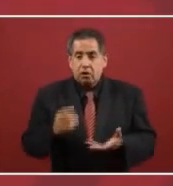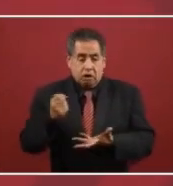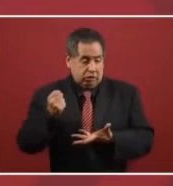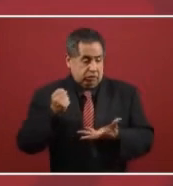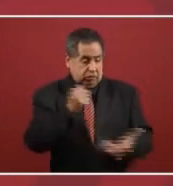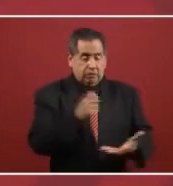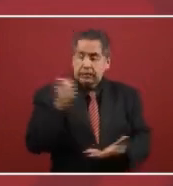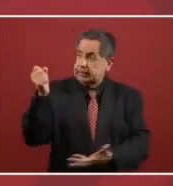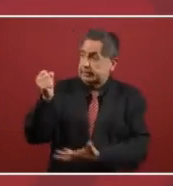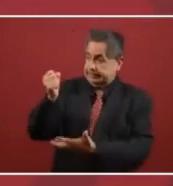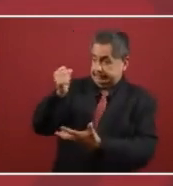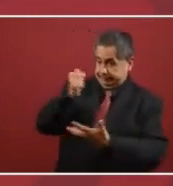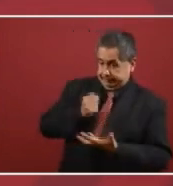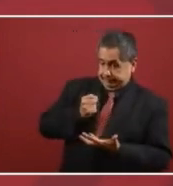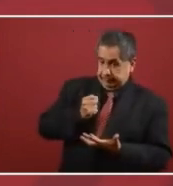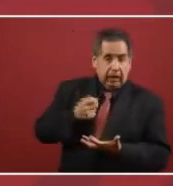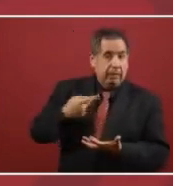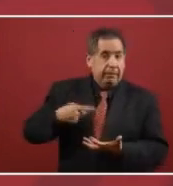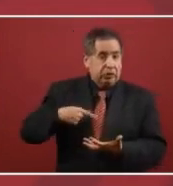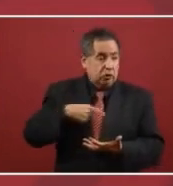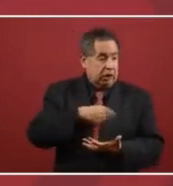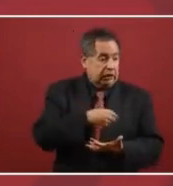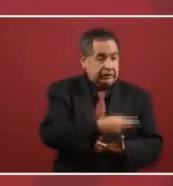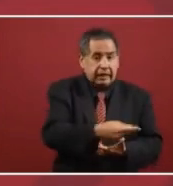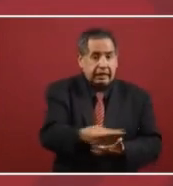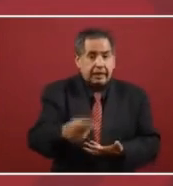They weren't giving the resources to the people.